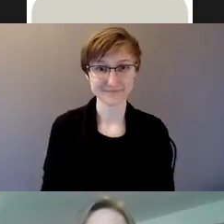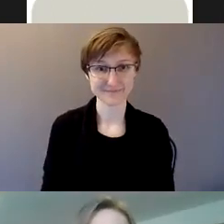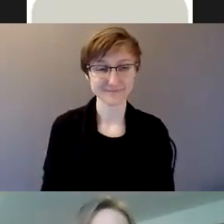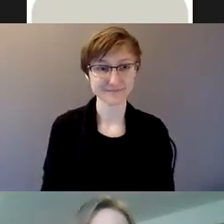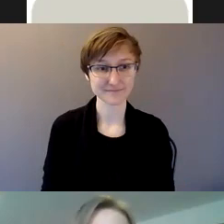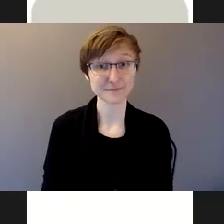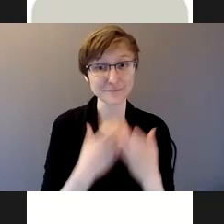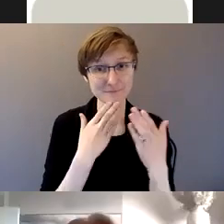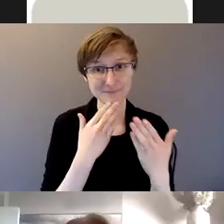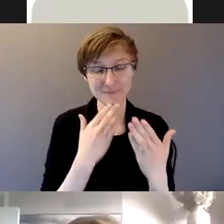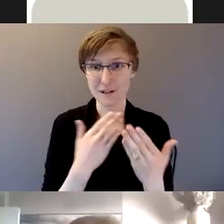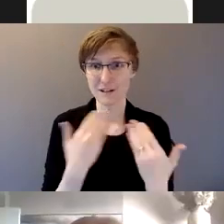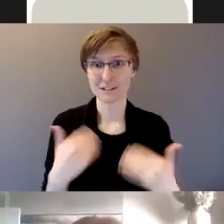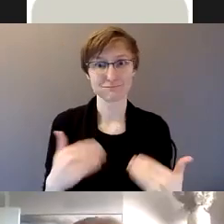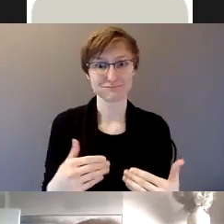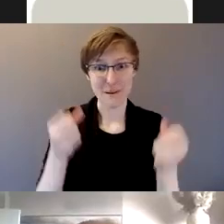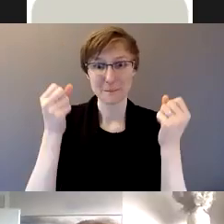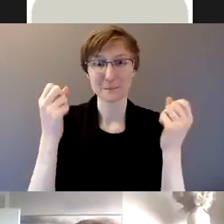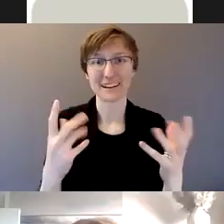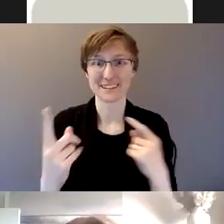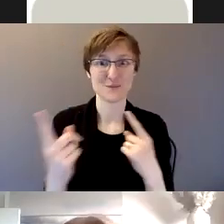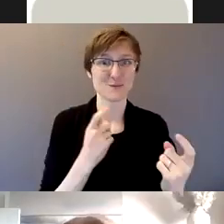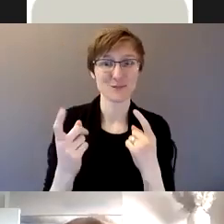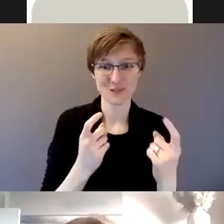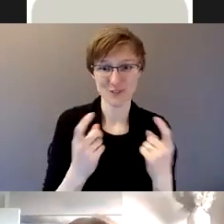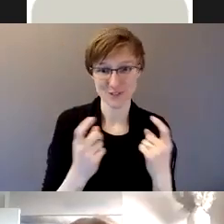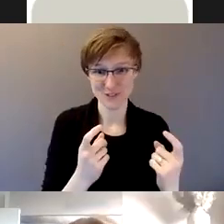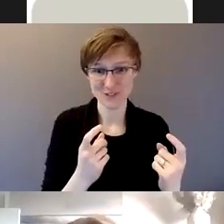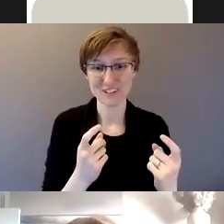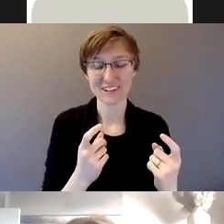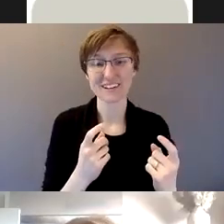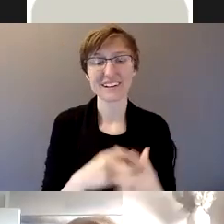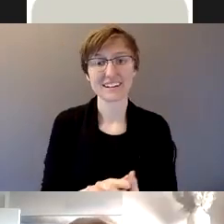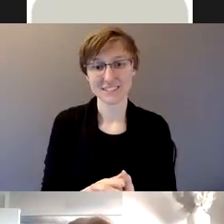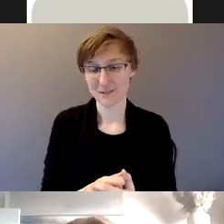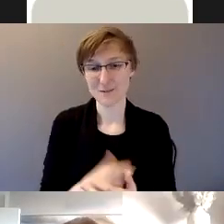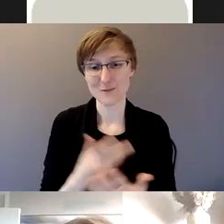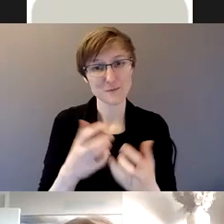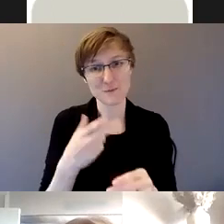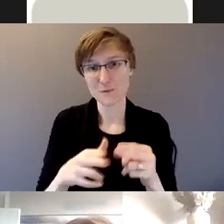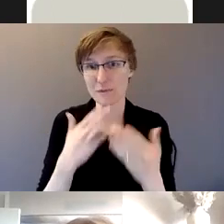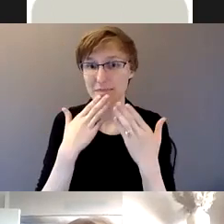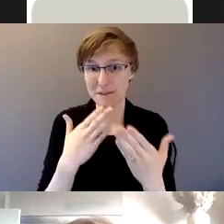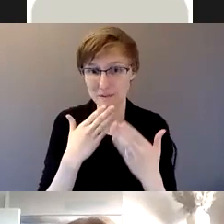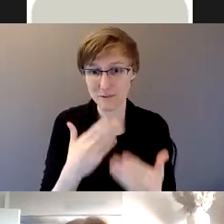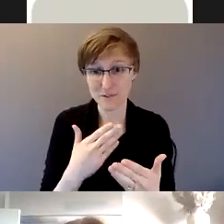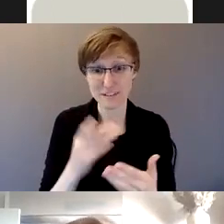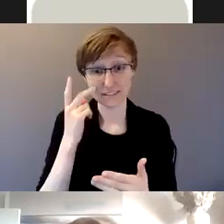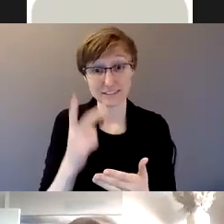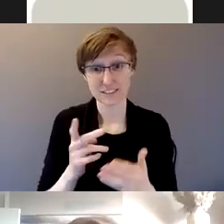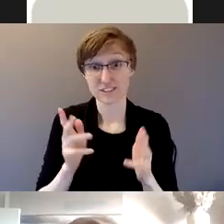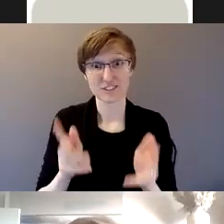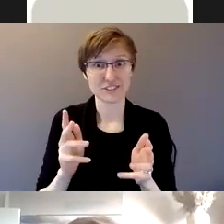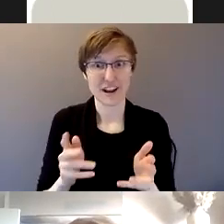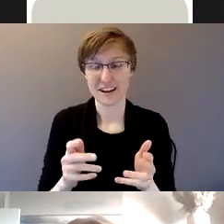you, Denise. Oh my goodness, there are many questions, and just a very quick, huge thank you. The chat box was